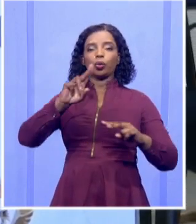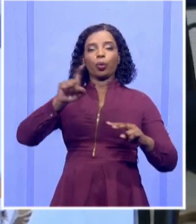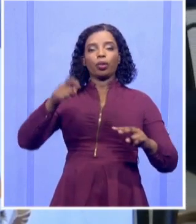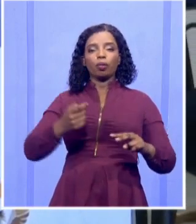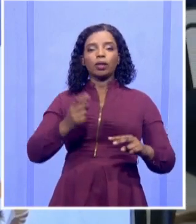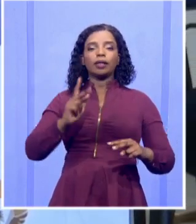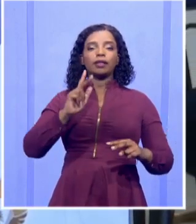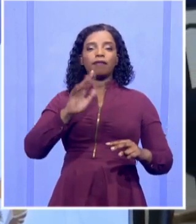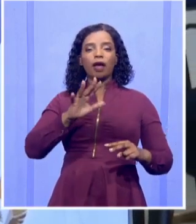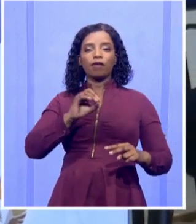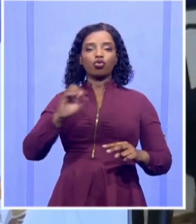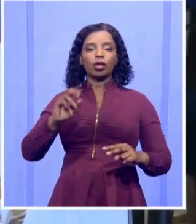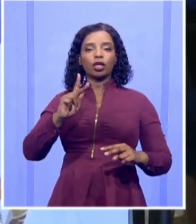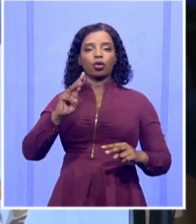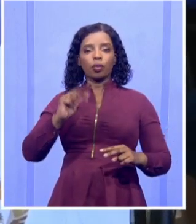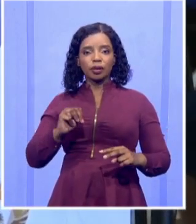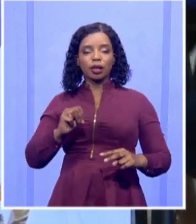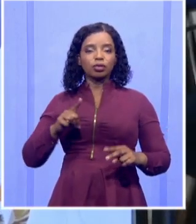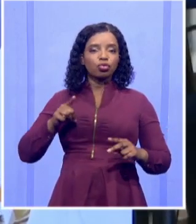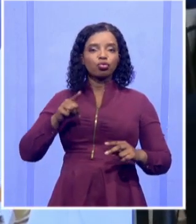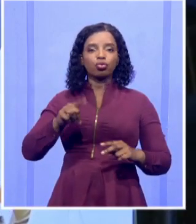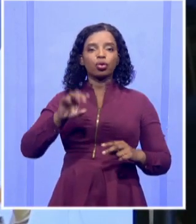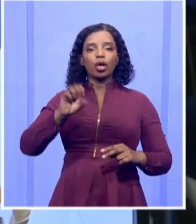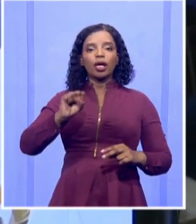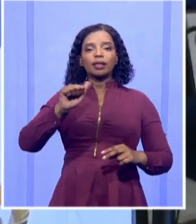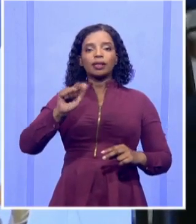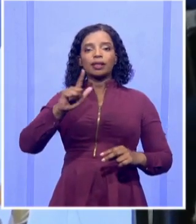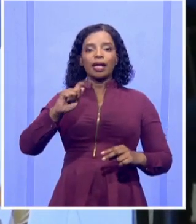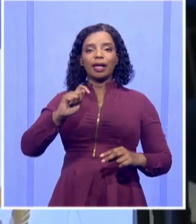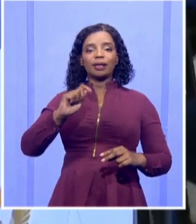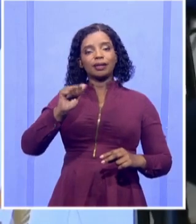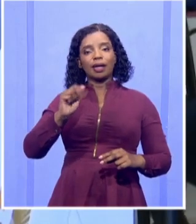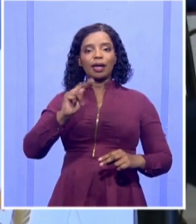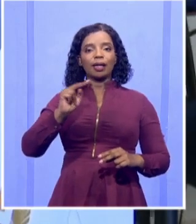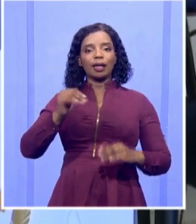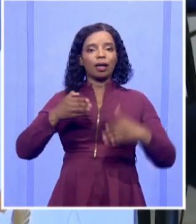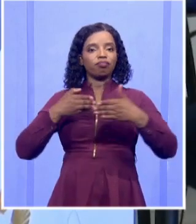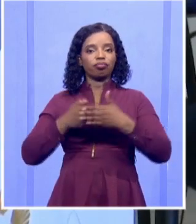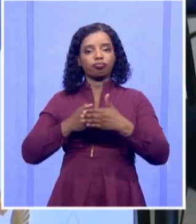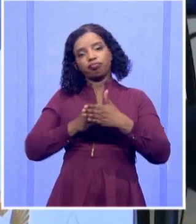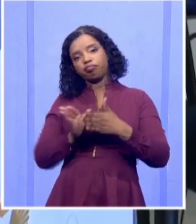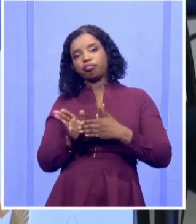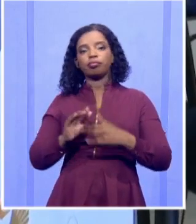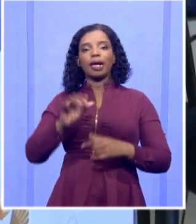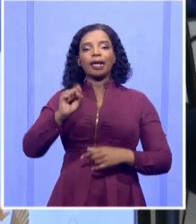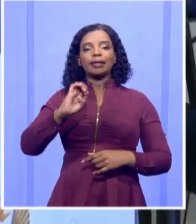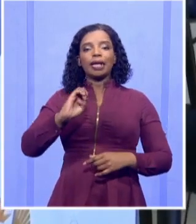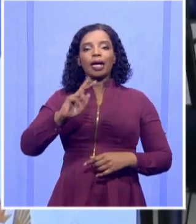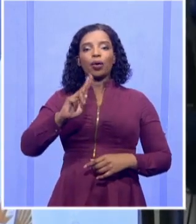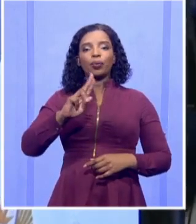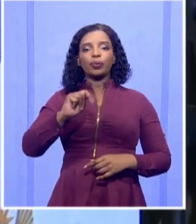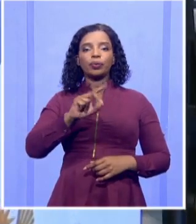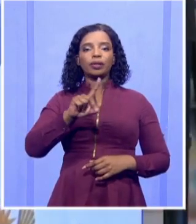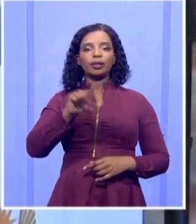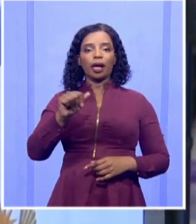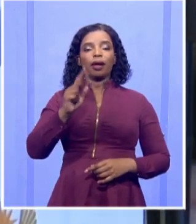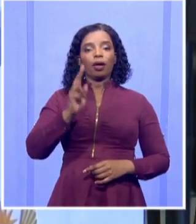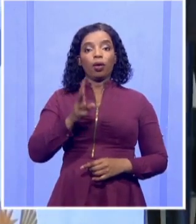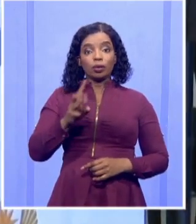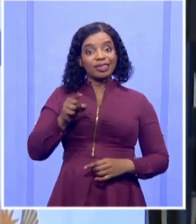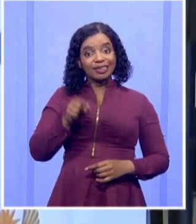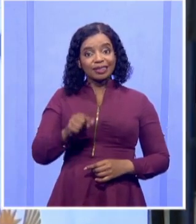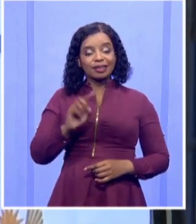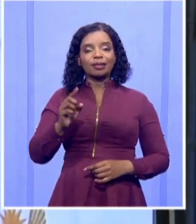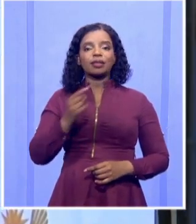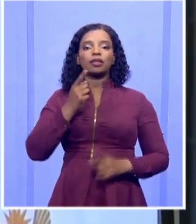from Ludritz all the way to Saldanha, with a T-junction all the way to Secunda as well. In fact, this was the minister